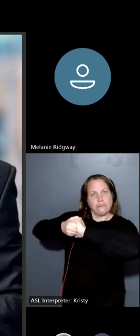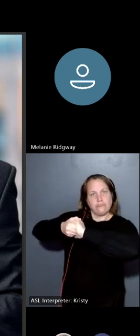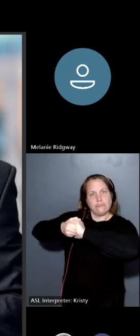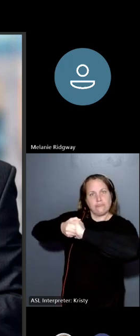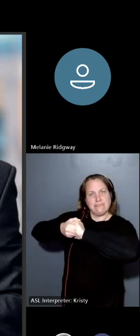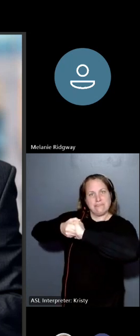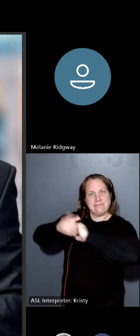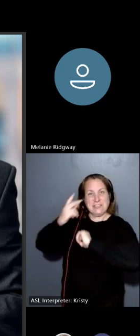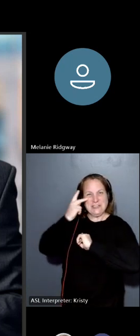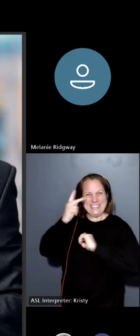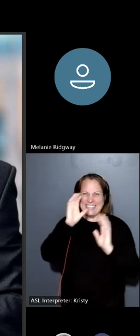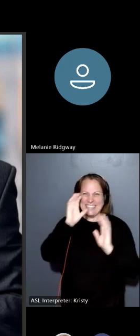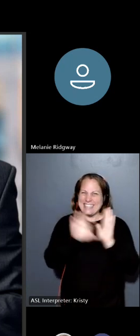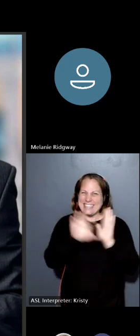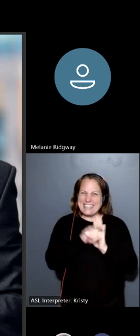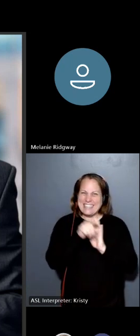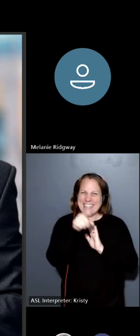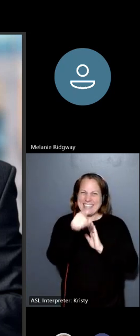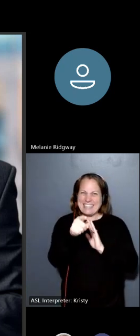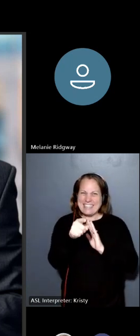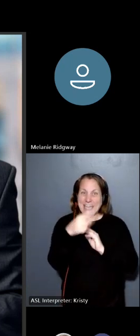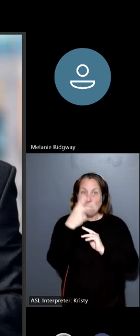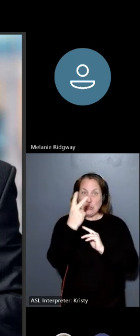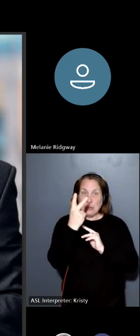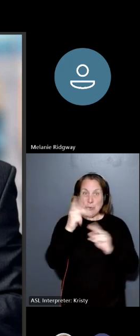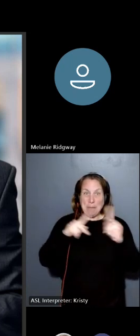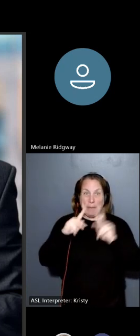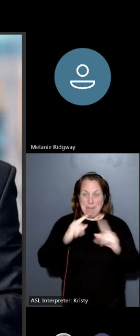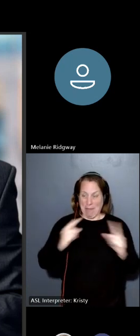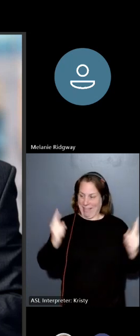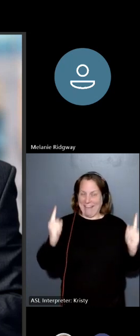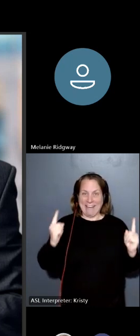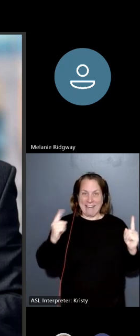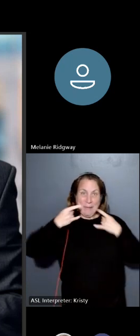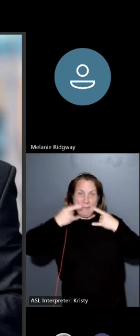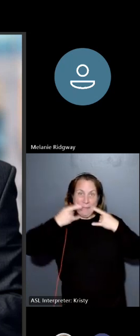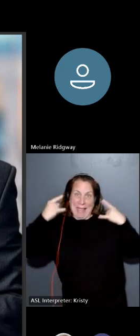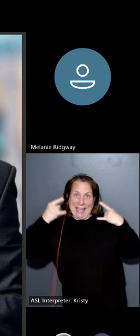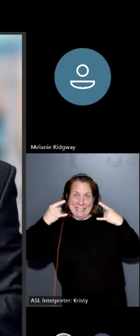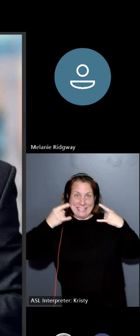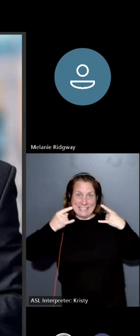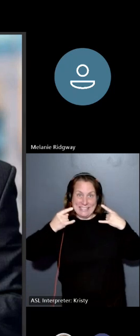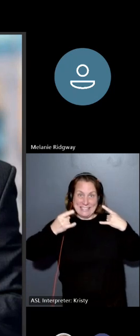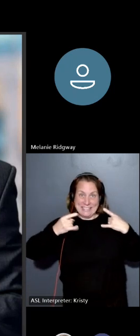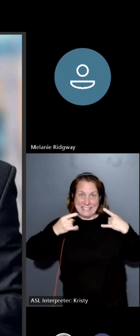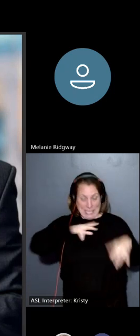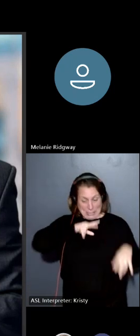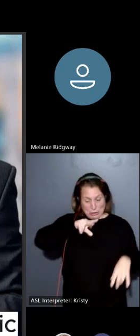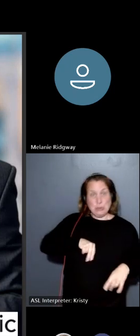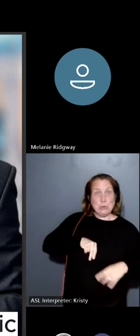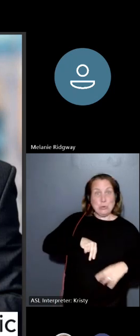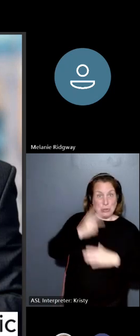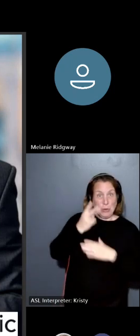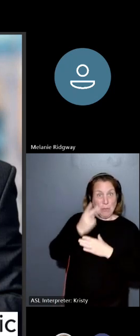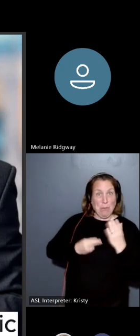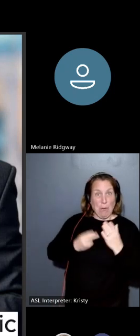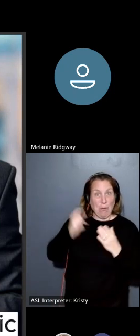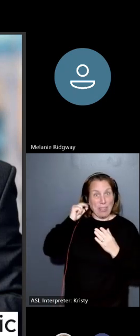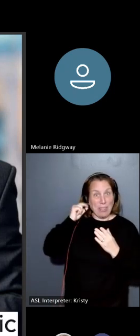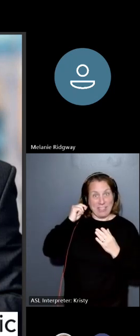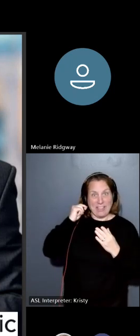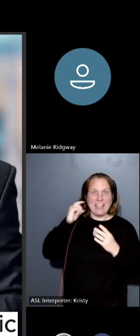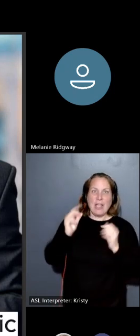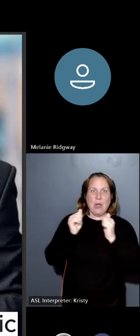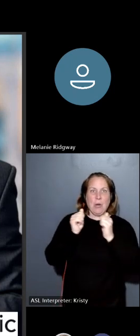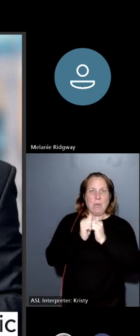people wearing suits and face masks, giving the elbow bump, as was a